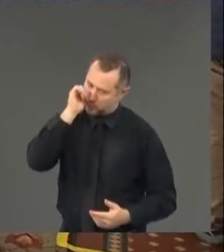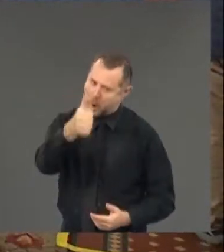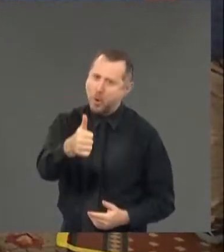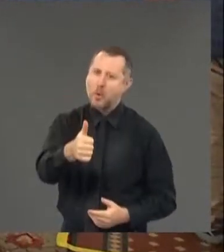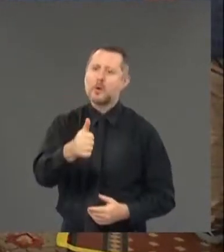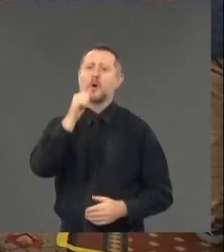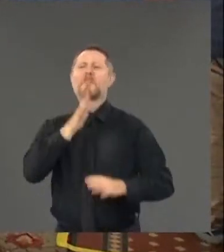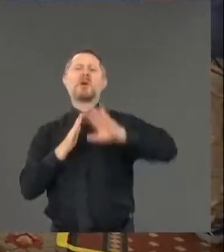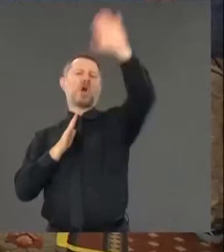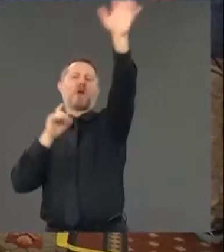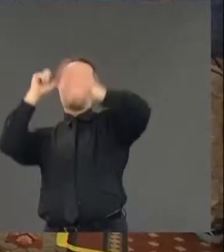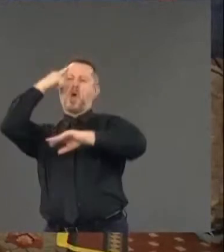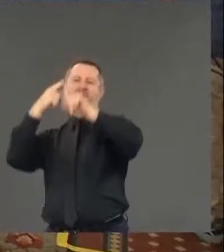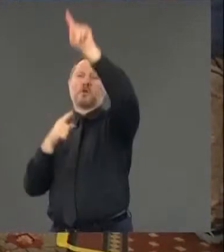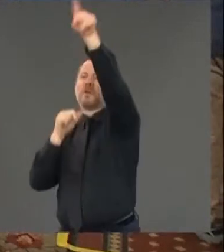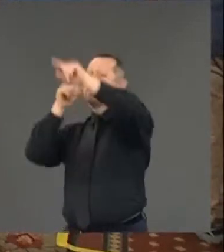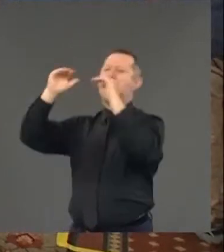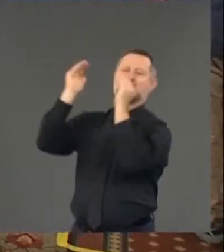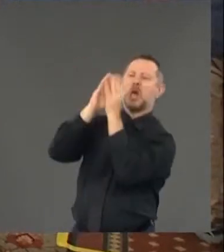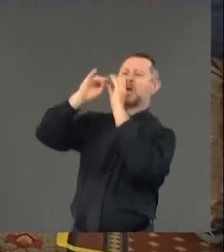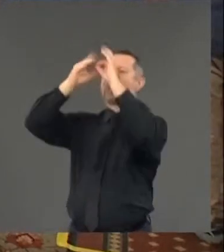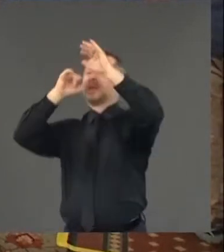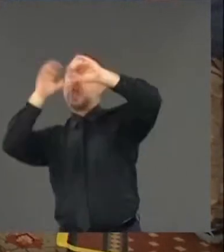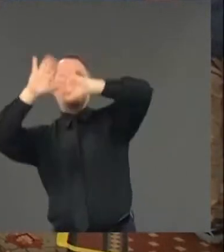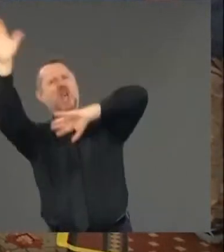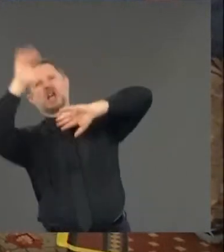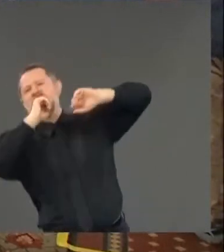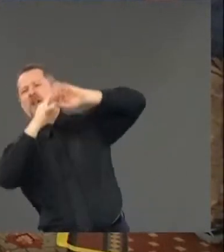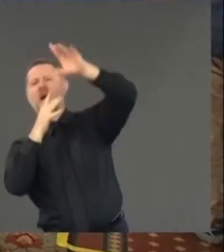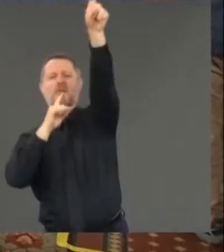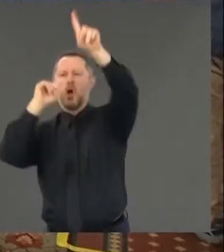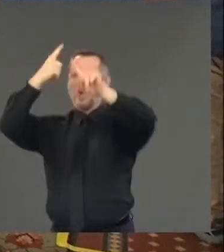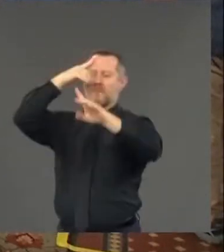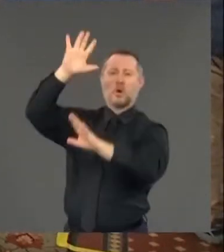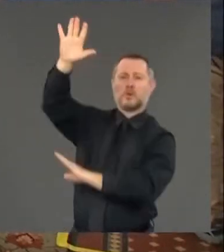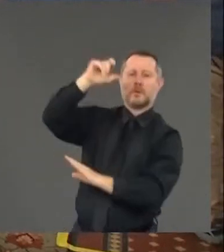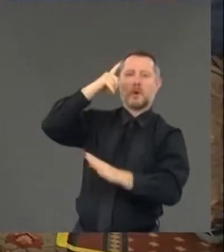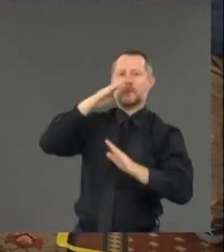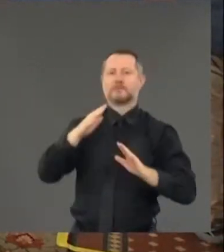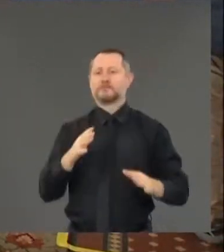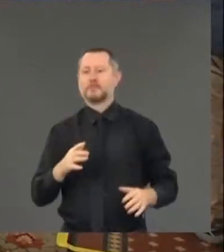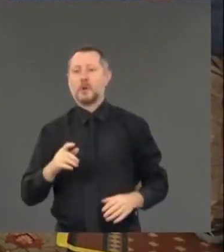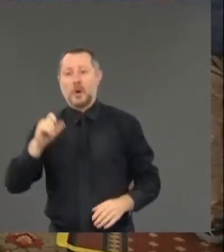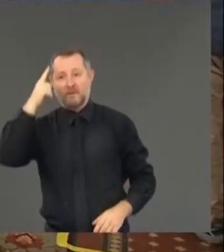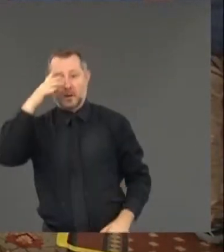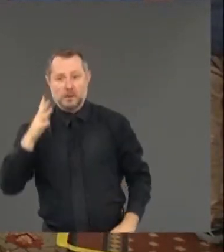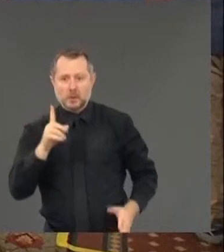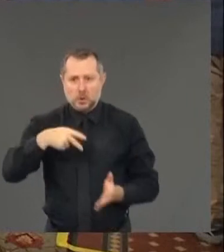I'm going to be here tomorrow. Wait. I'm not